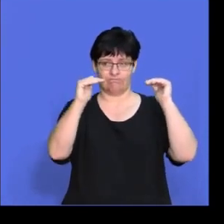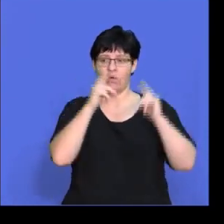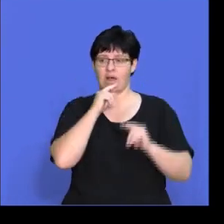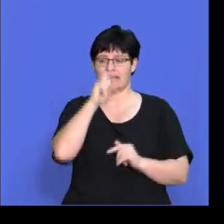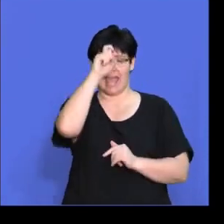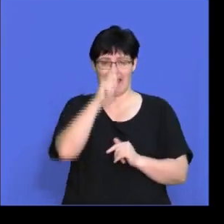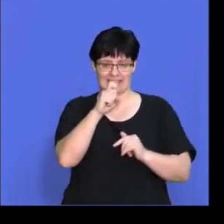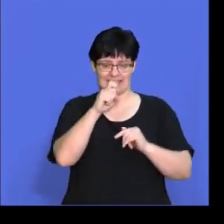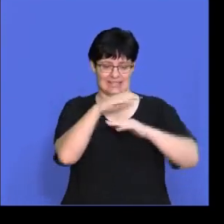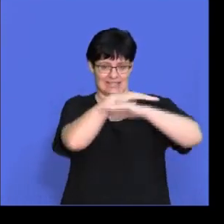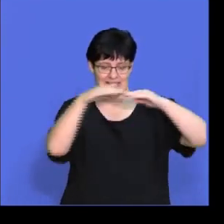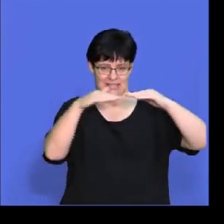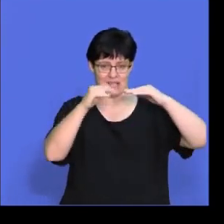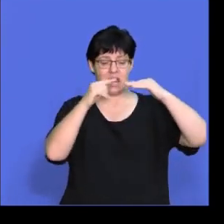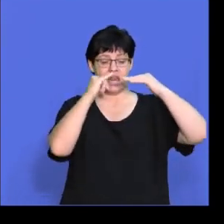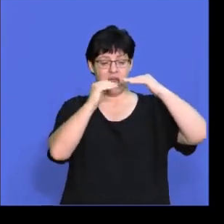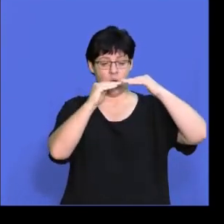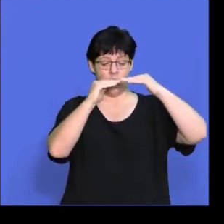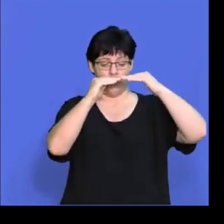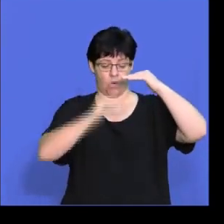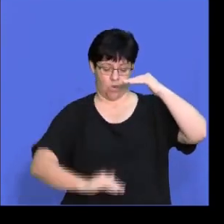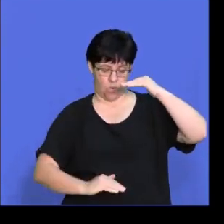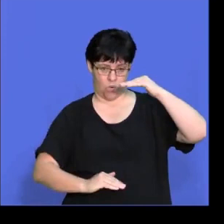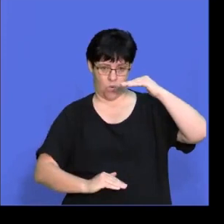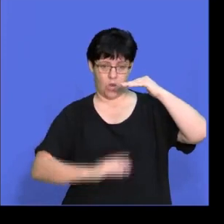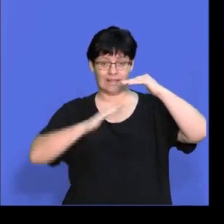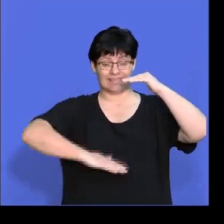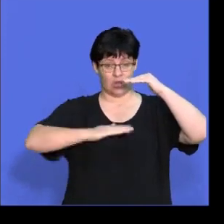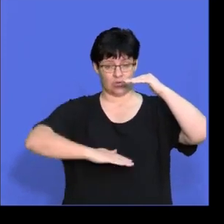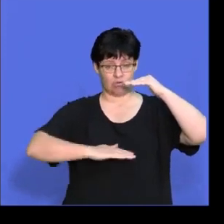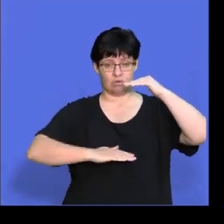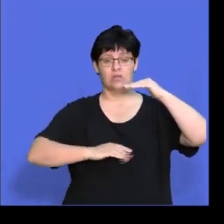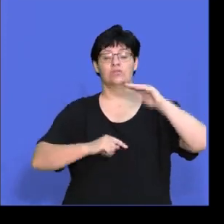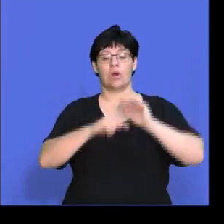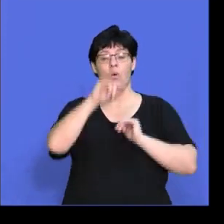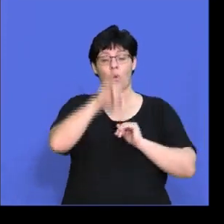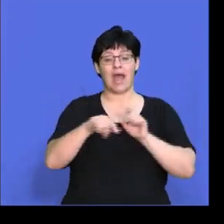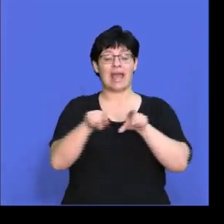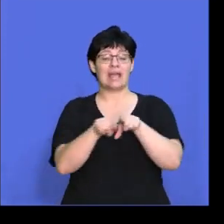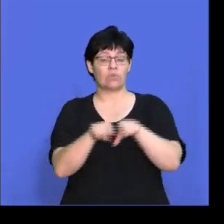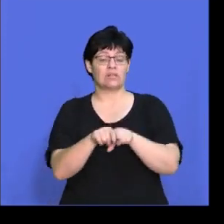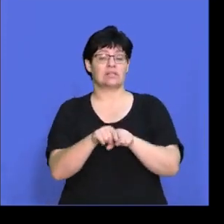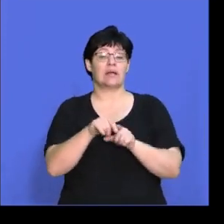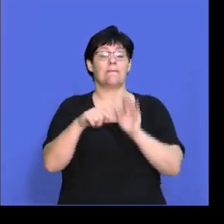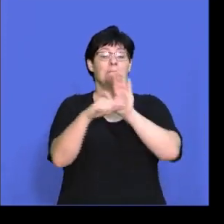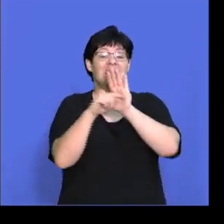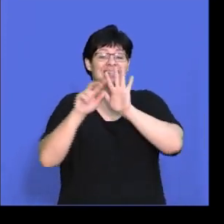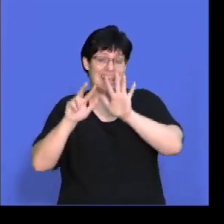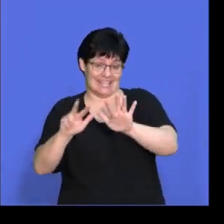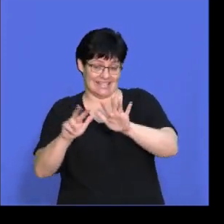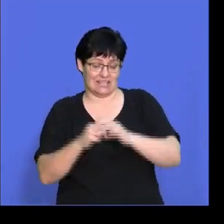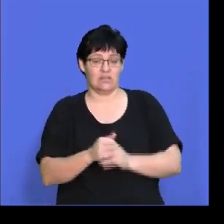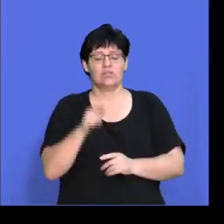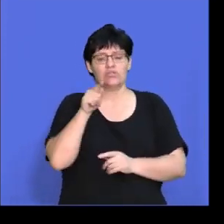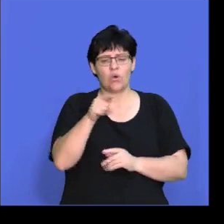the x-axis, but now the horizontal asymptote has moved all the way down to y equals -8. So if we think about what